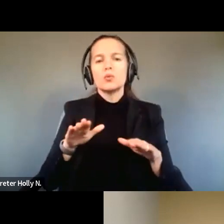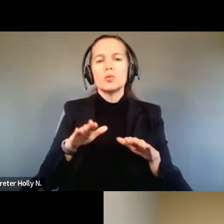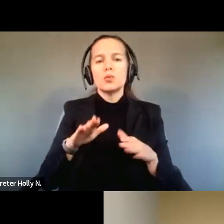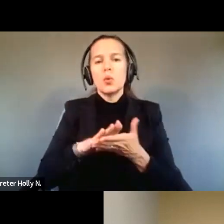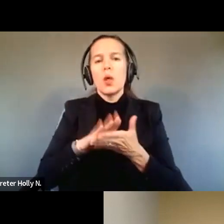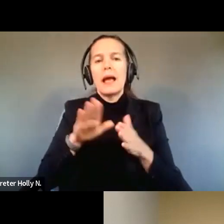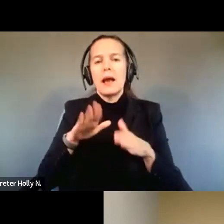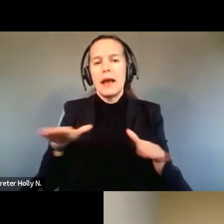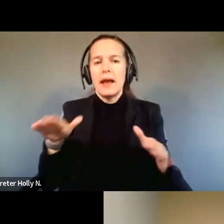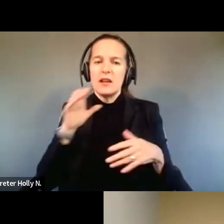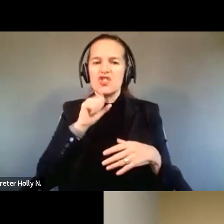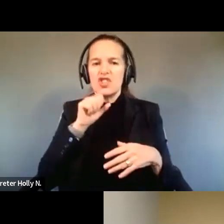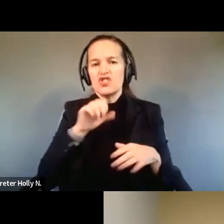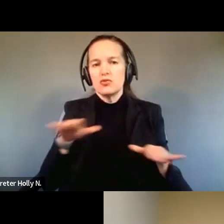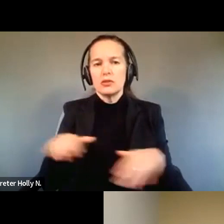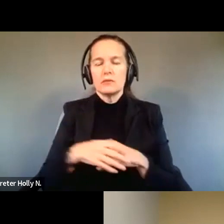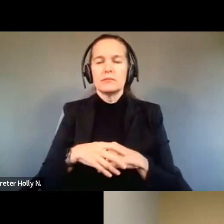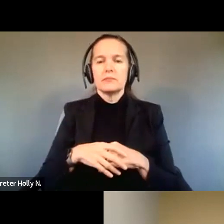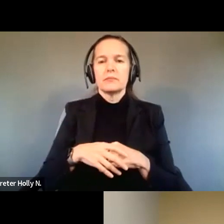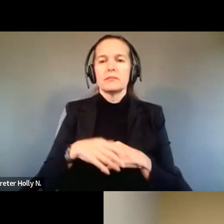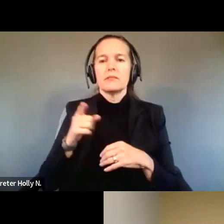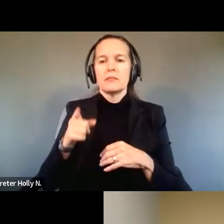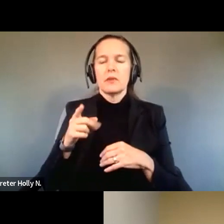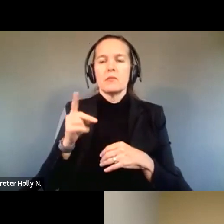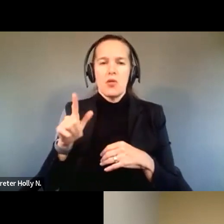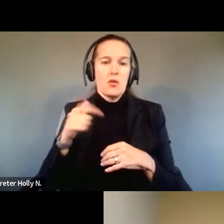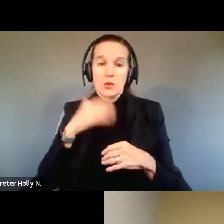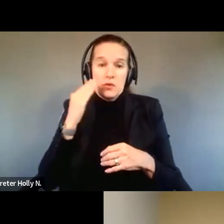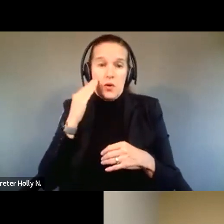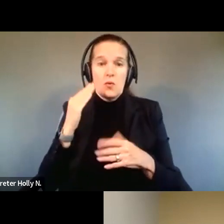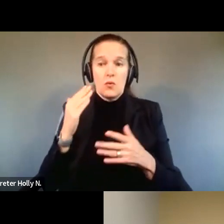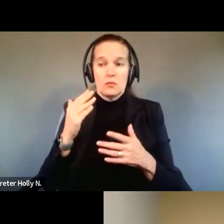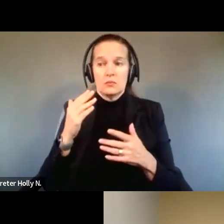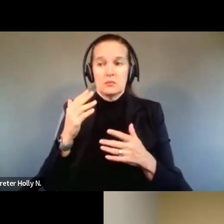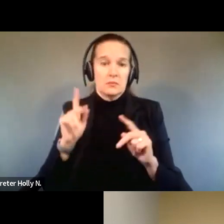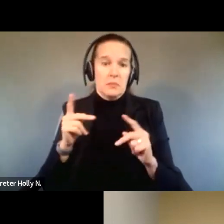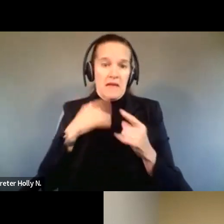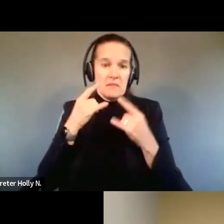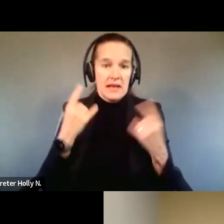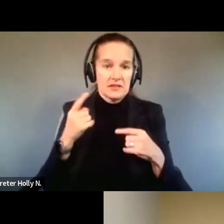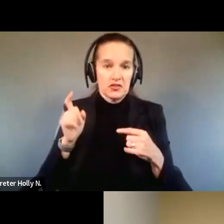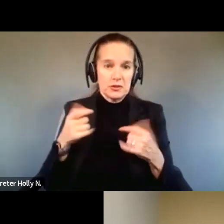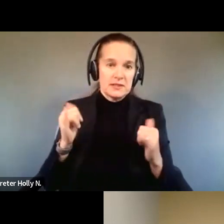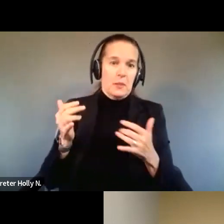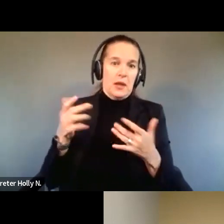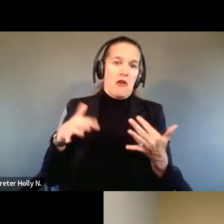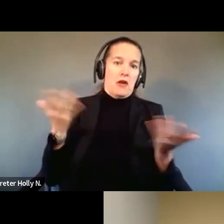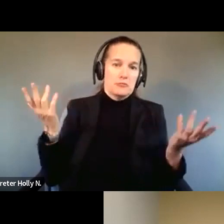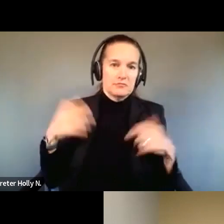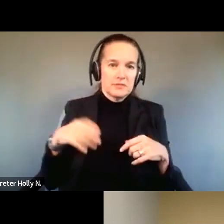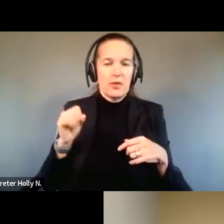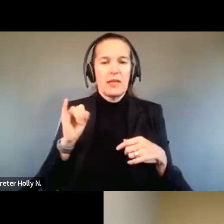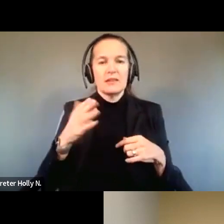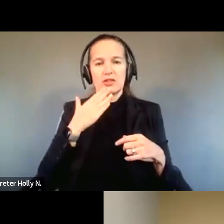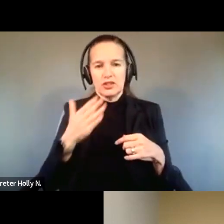Well, we certainly know how to wear masks, and we know that they should still be around. So I think that is really good advice. Actually, that's a good